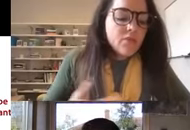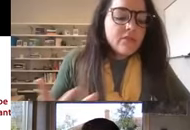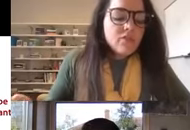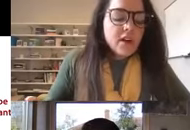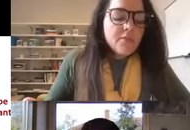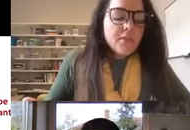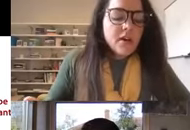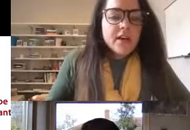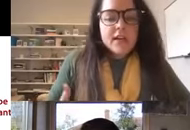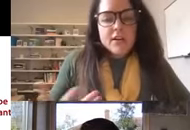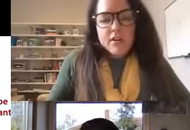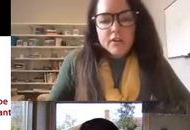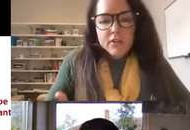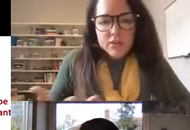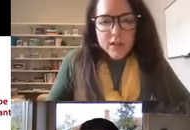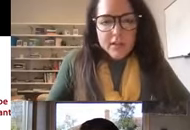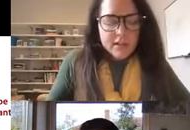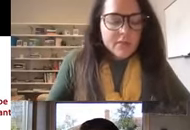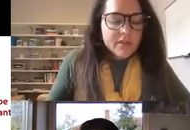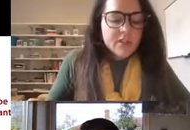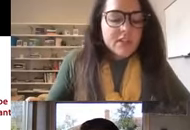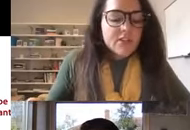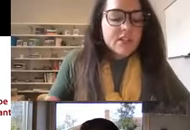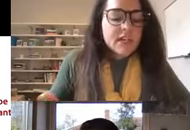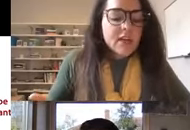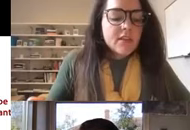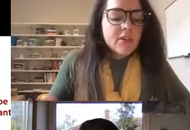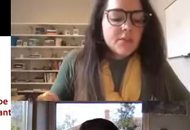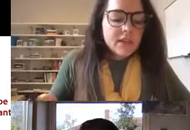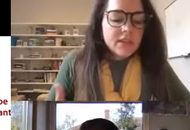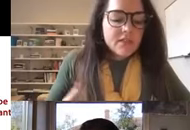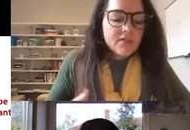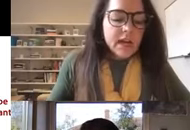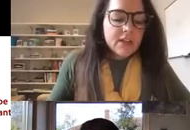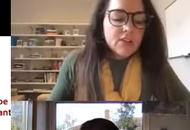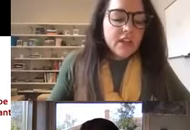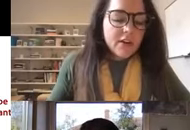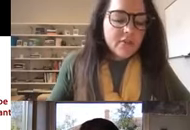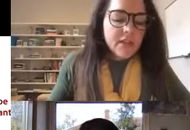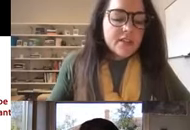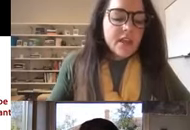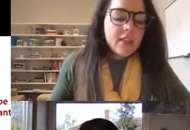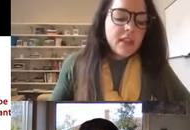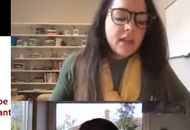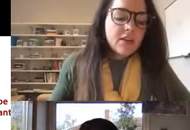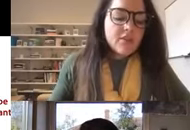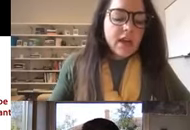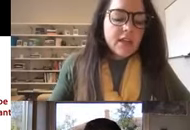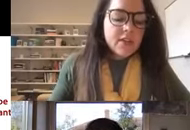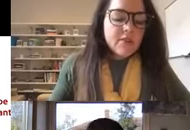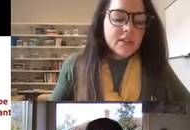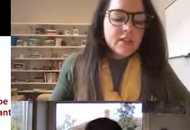So we've drawn upon in our article, as well as in our brief discussion today, the perspectives of Black geographies in thinking